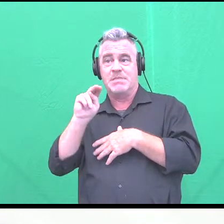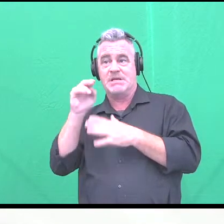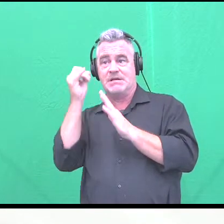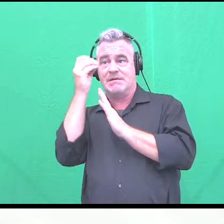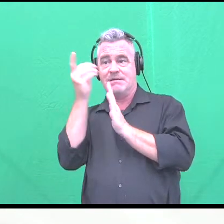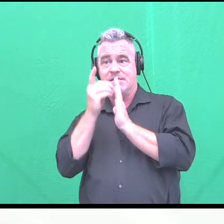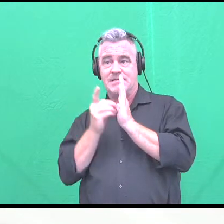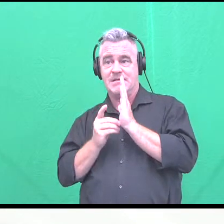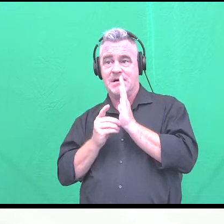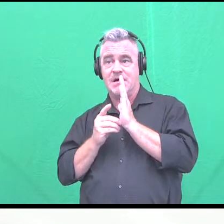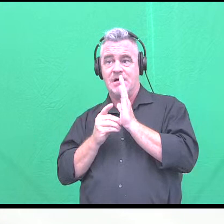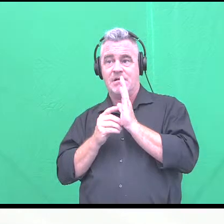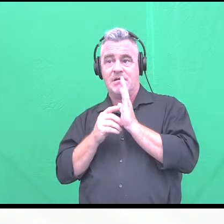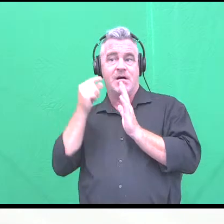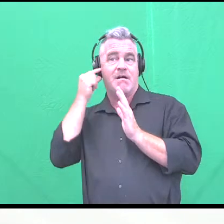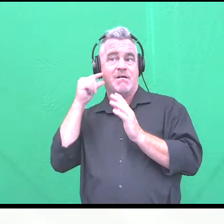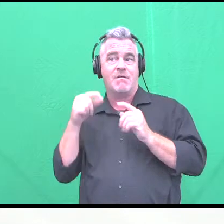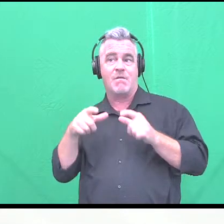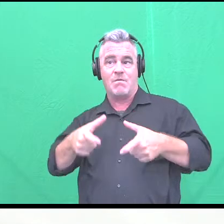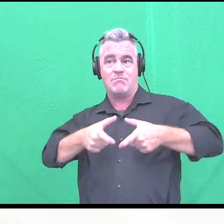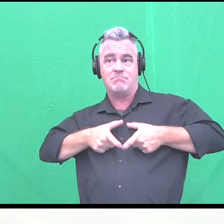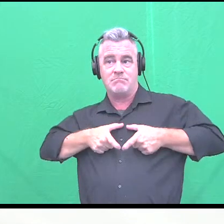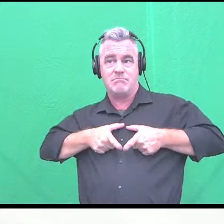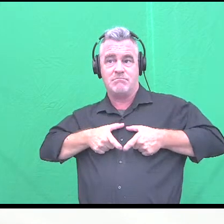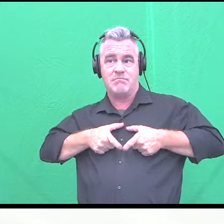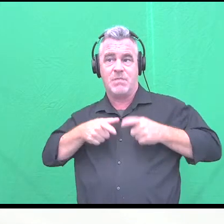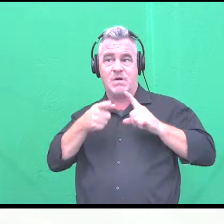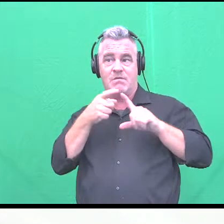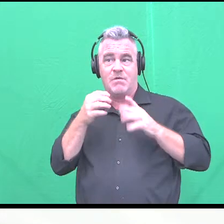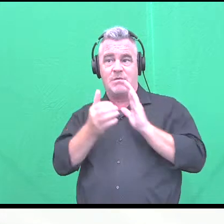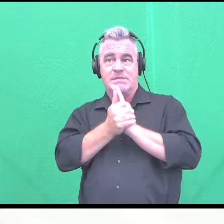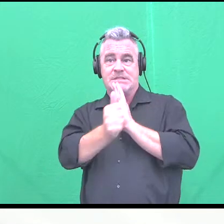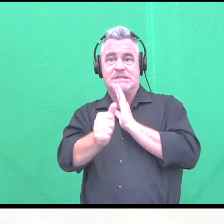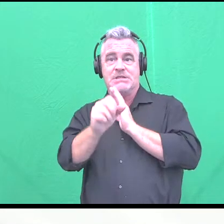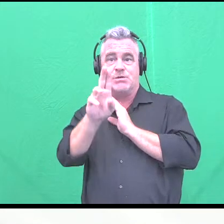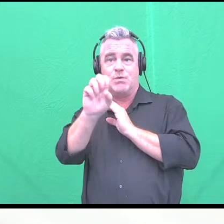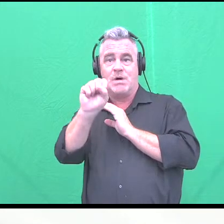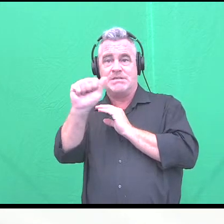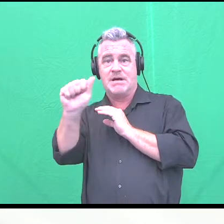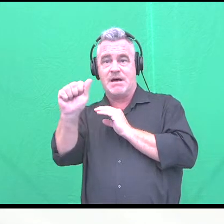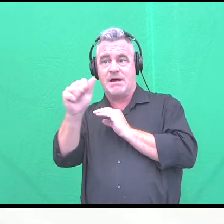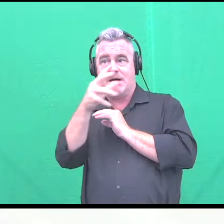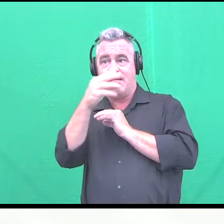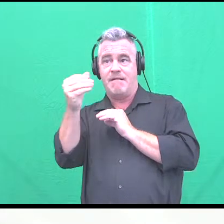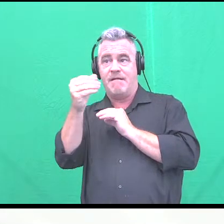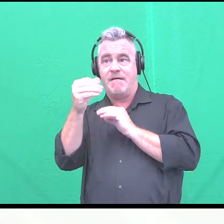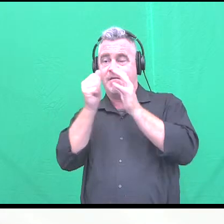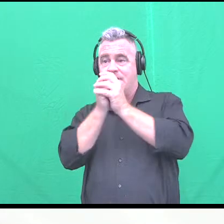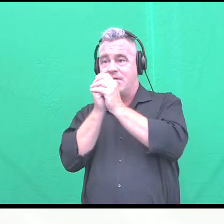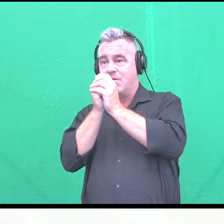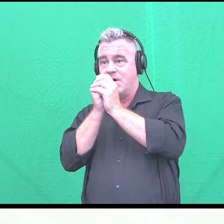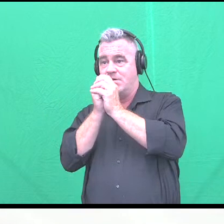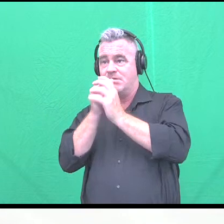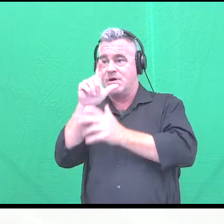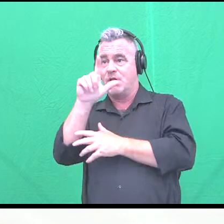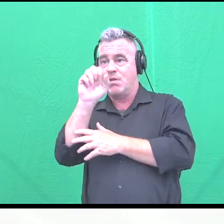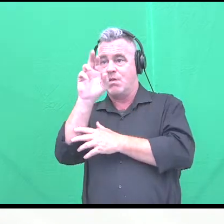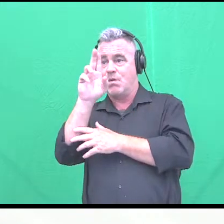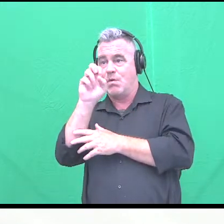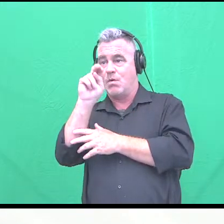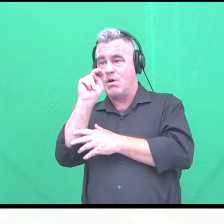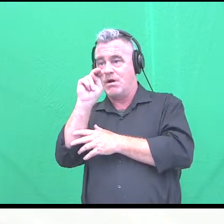gold medal from Skills USA, so very well done. And I also want to congratulate Lauren